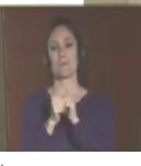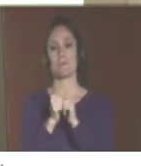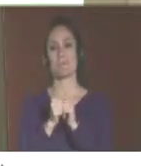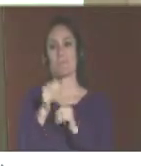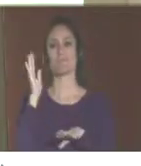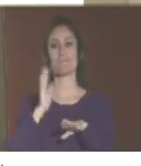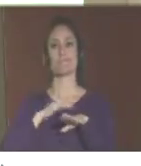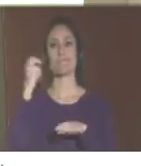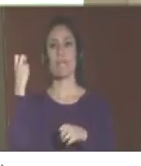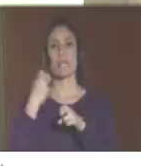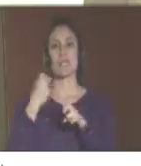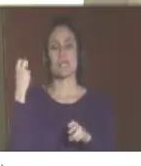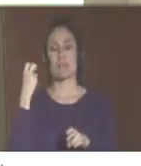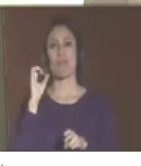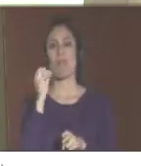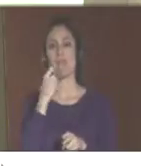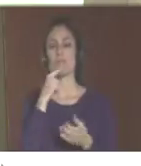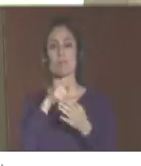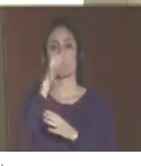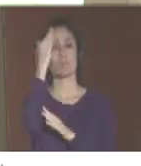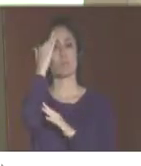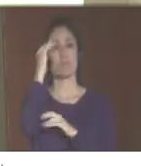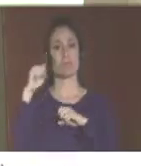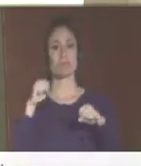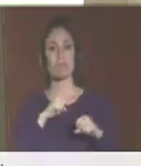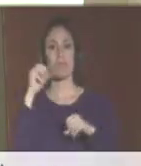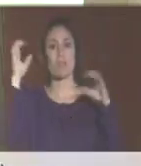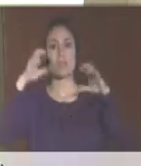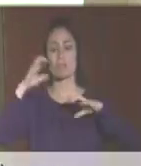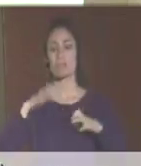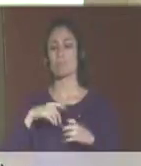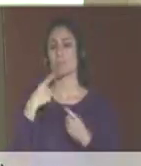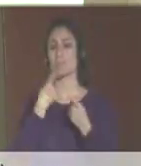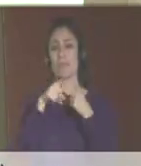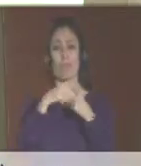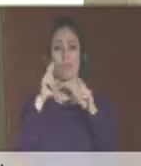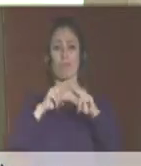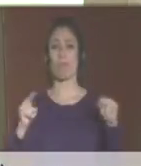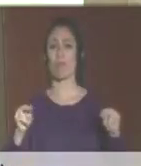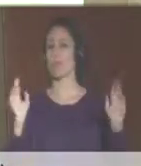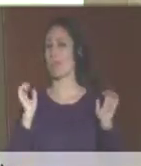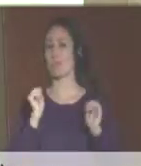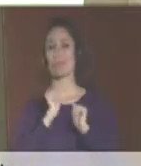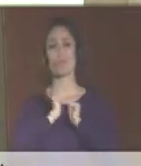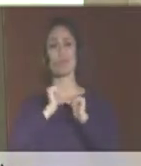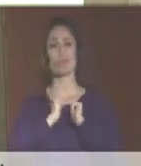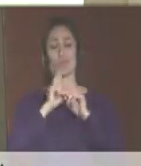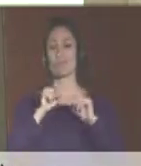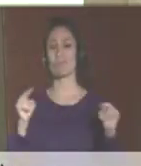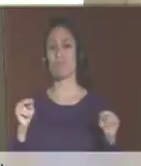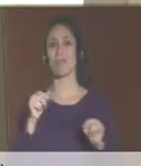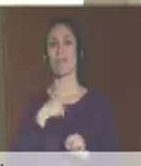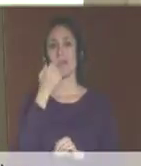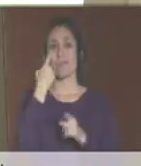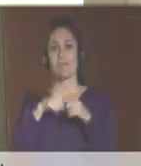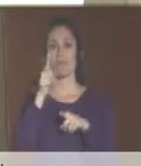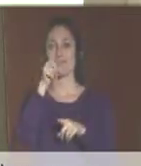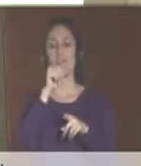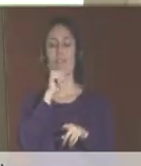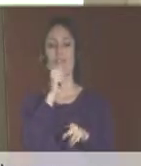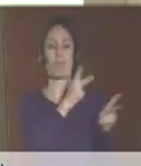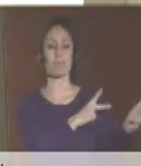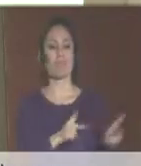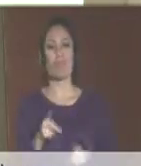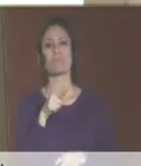less vulnerable to risk and to the great harm caused by these disasters, which, as we know, are a result of a combination of